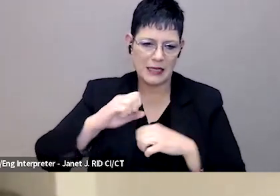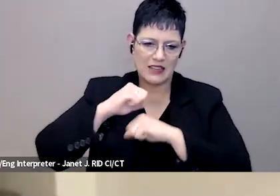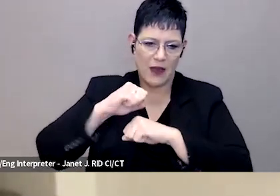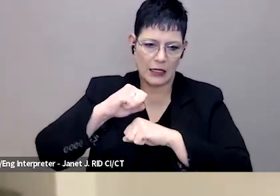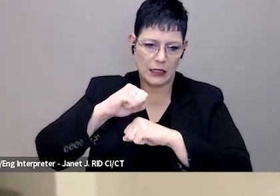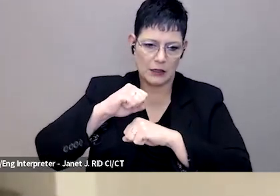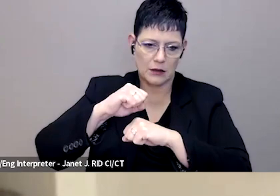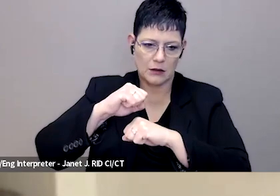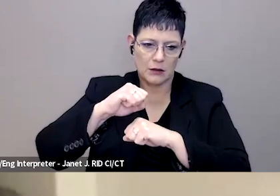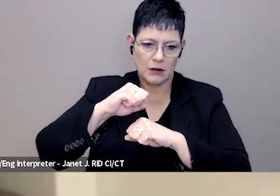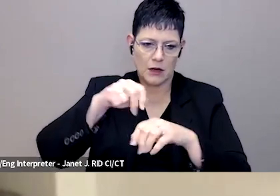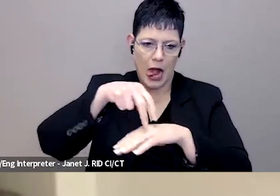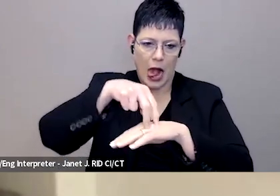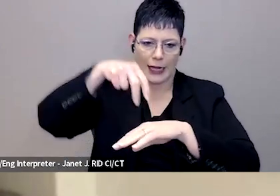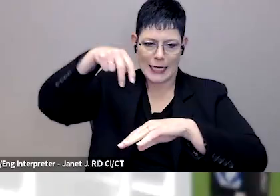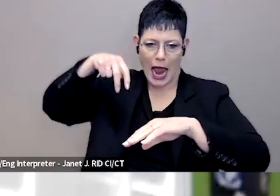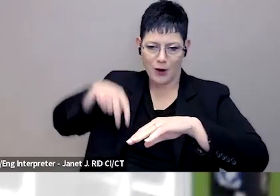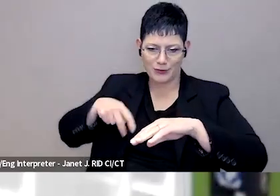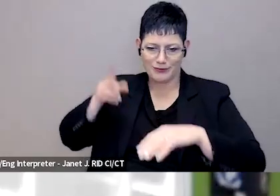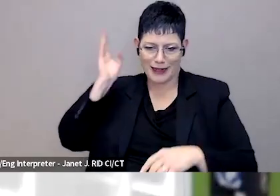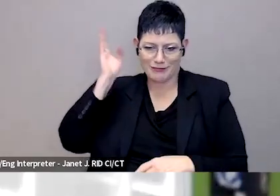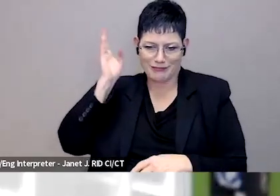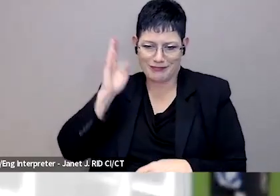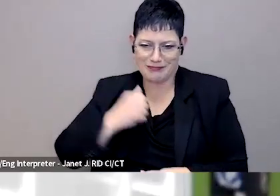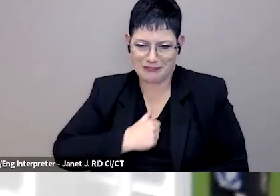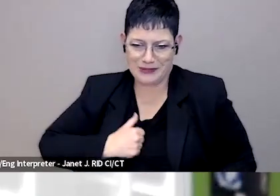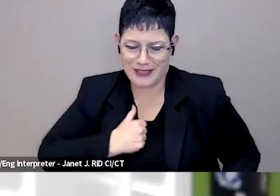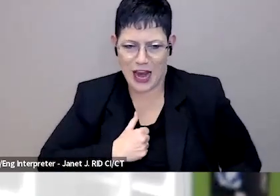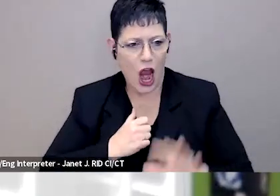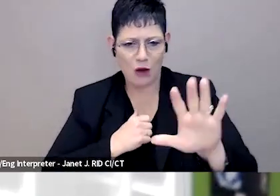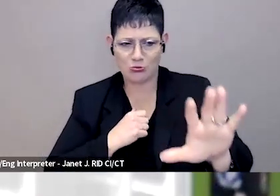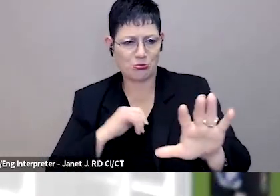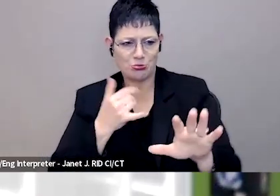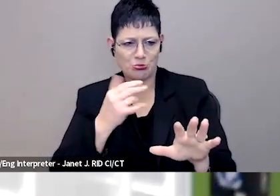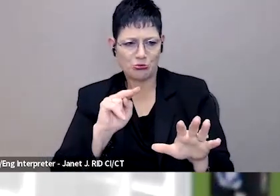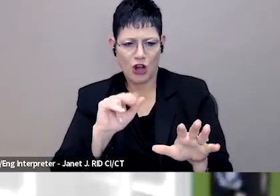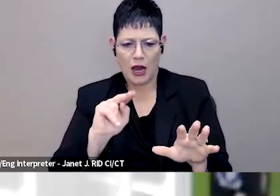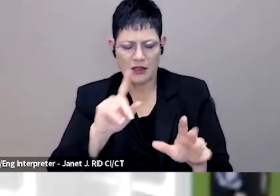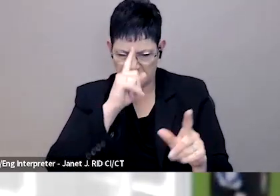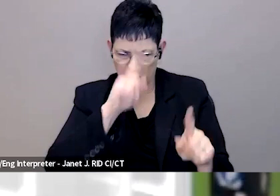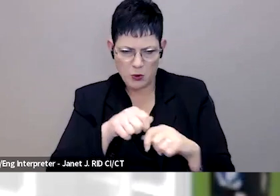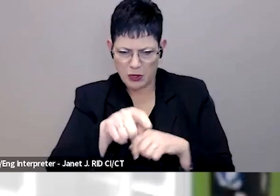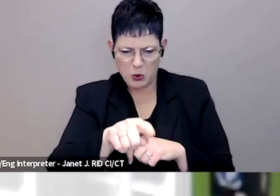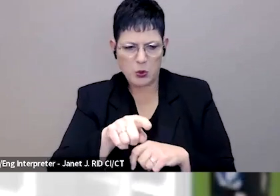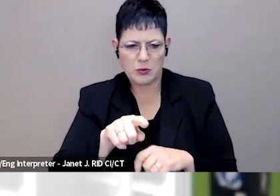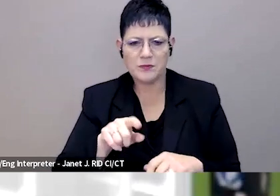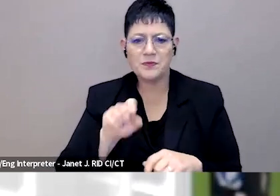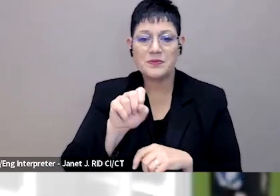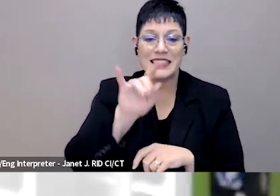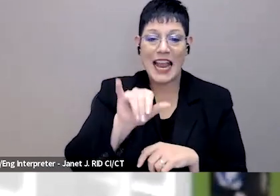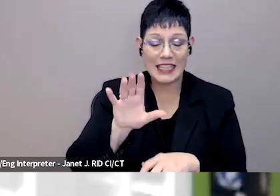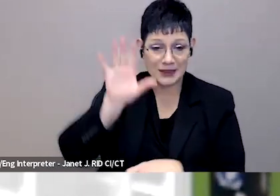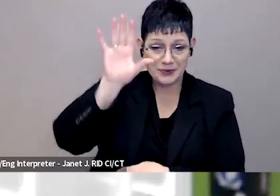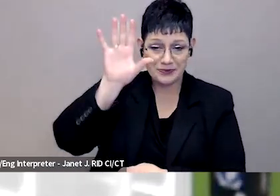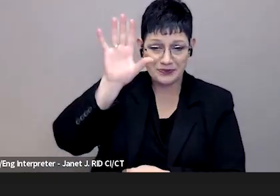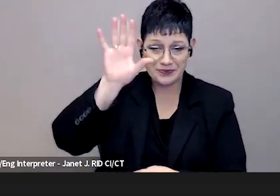I will step back off my soapbox if anyone else. Yeah, would like no, to go I, next. amen. I'm right there with you. I completely agree. All right, Sandy, you got your hand up.